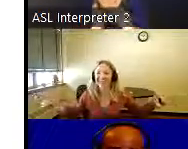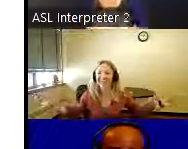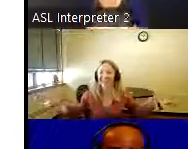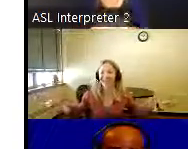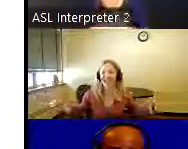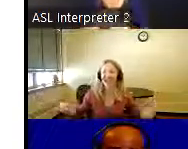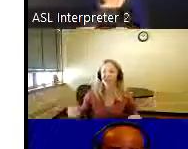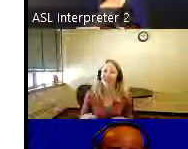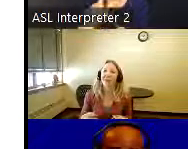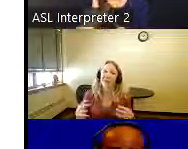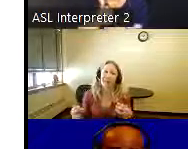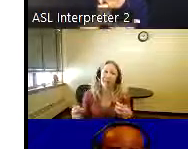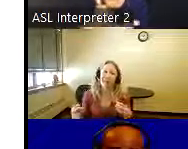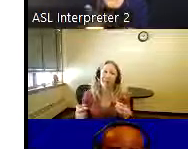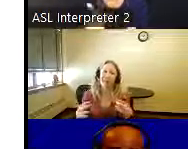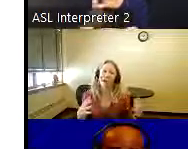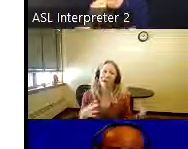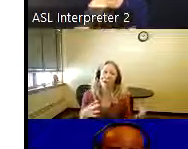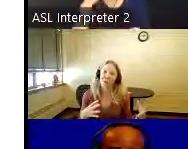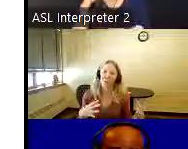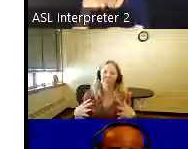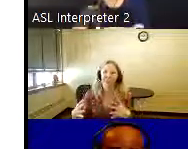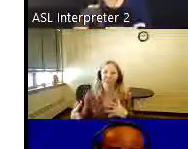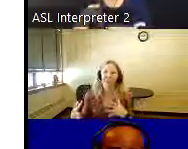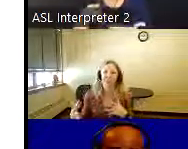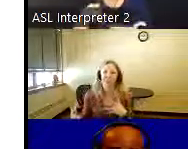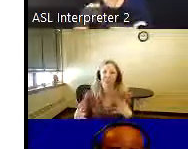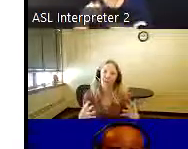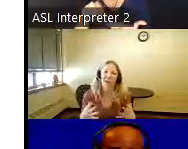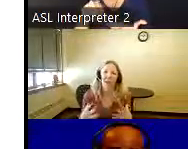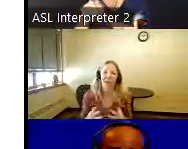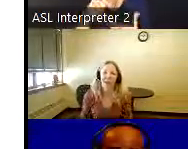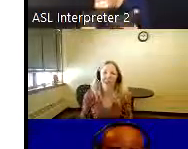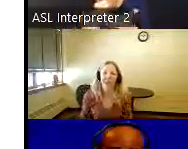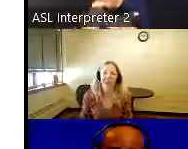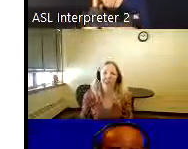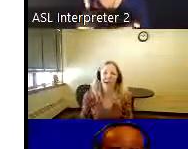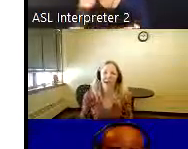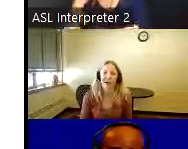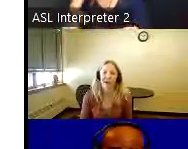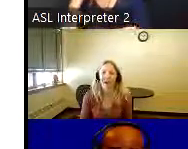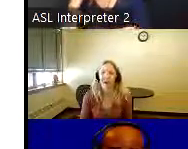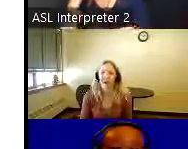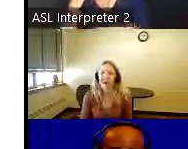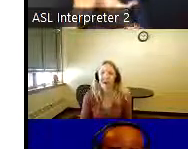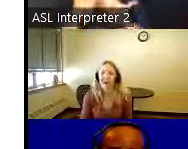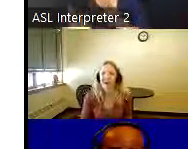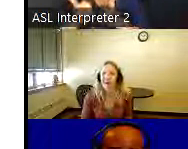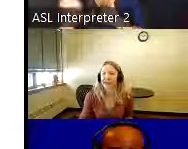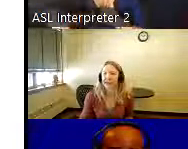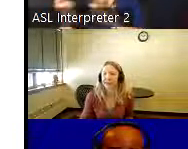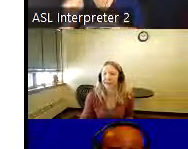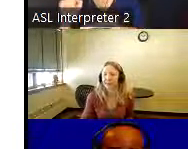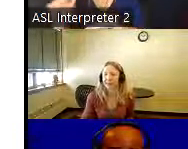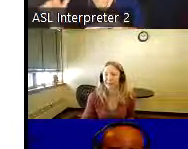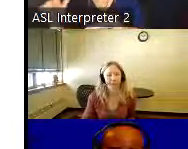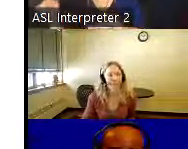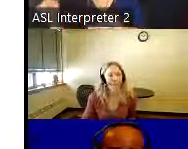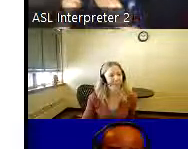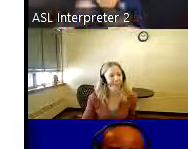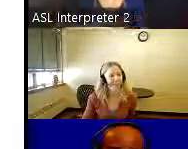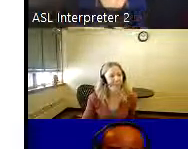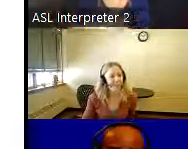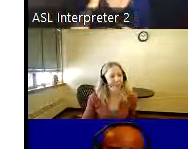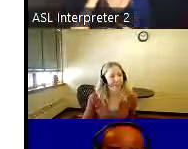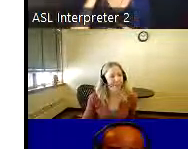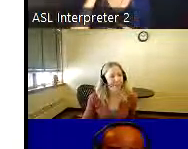far can we stretch this menu comfortably versus where would we need to think about maybe other resources? Yeah,